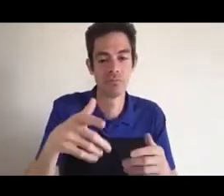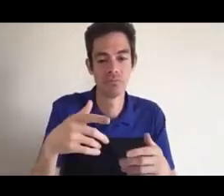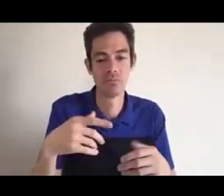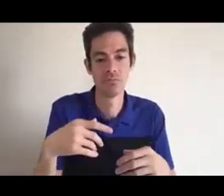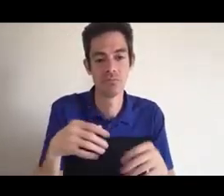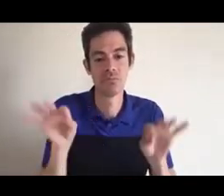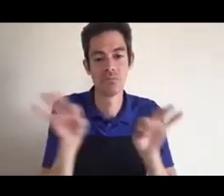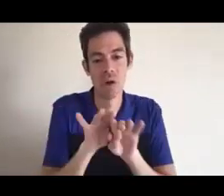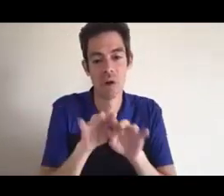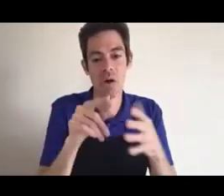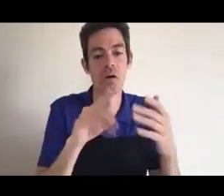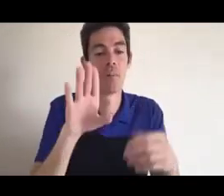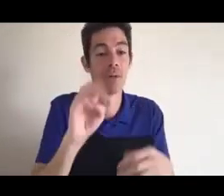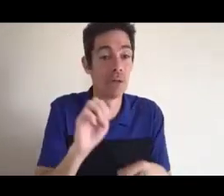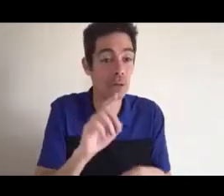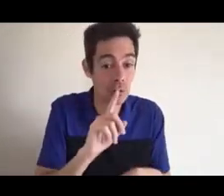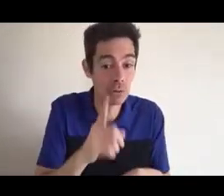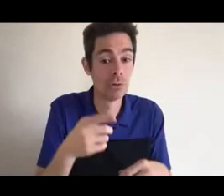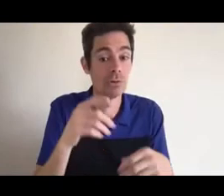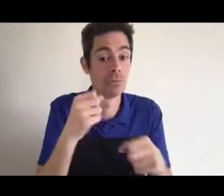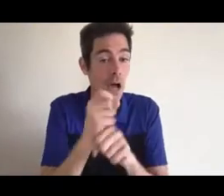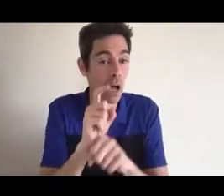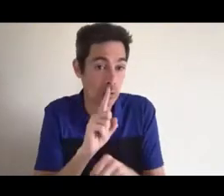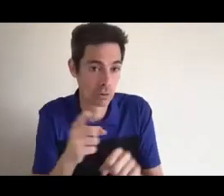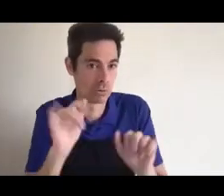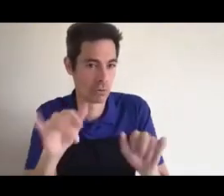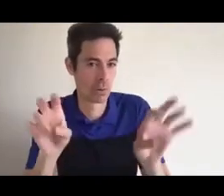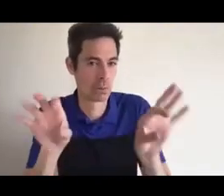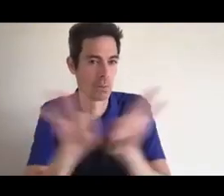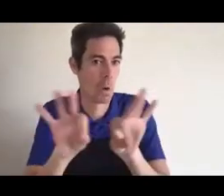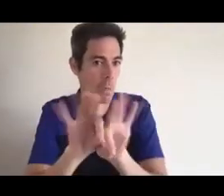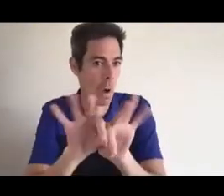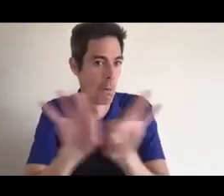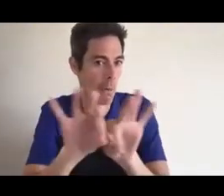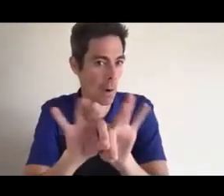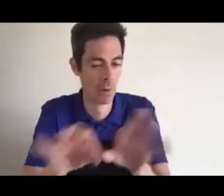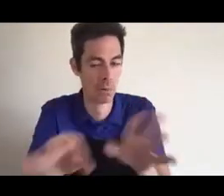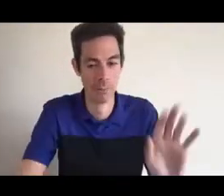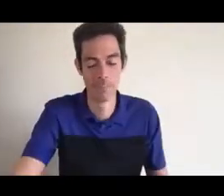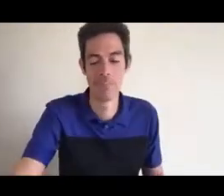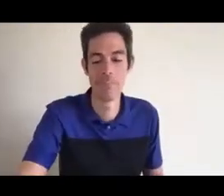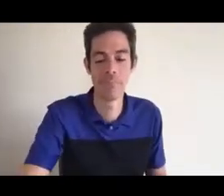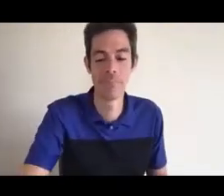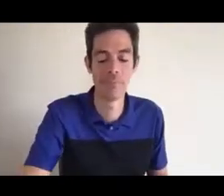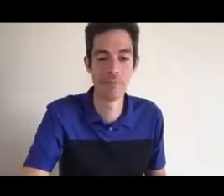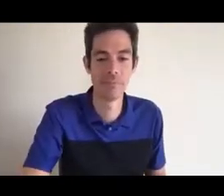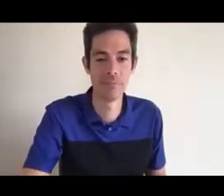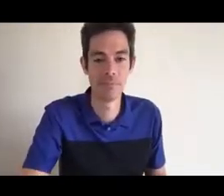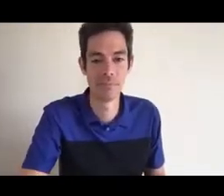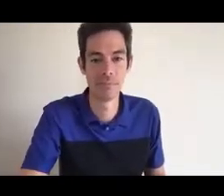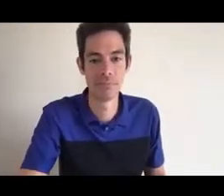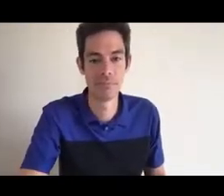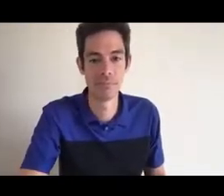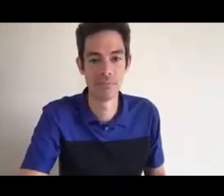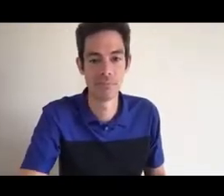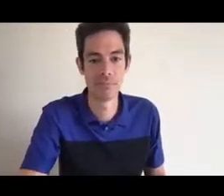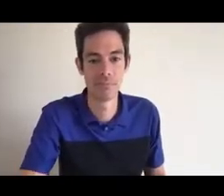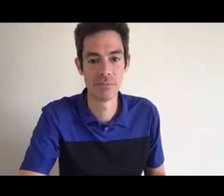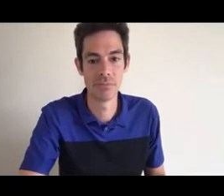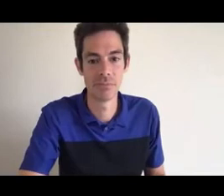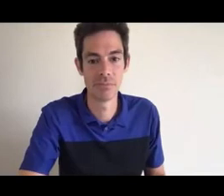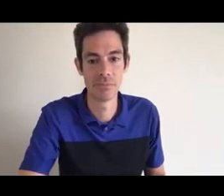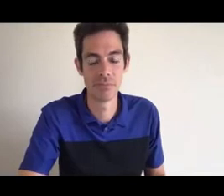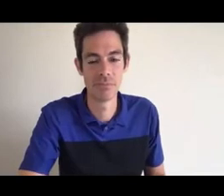understand. I want you to see it as undie, and that we would use it for but, however, and only. Important is, is